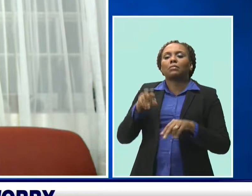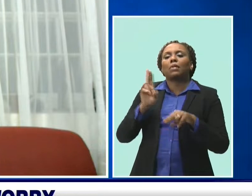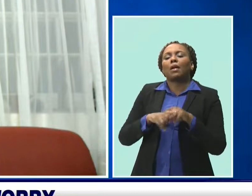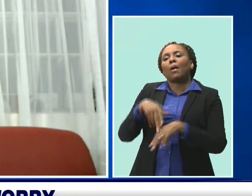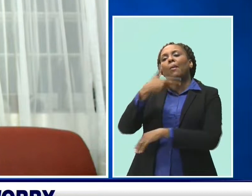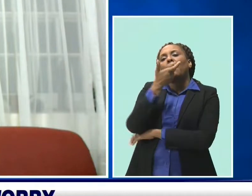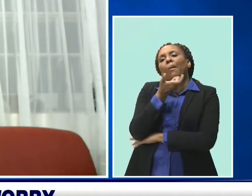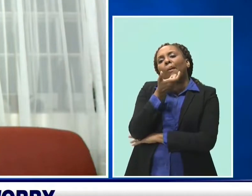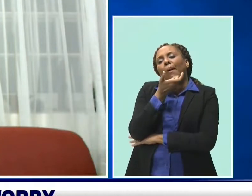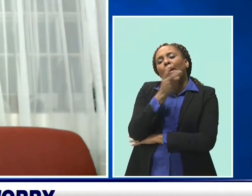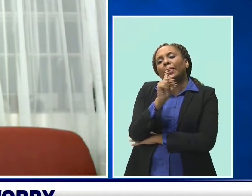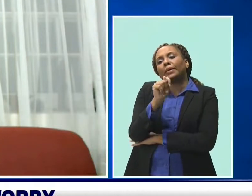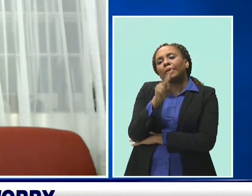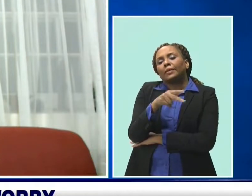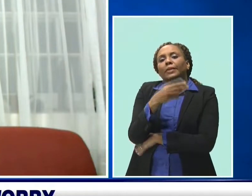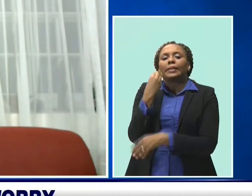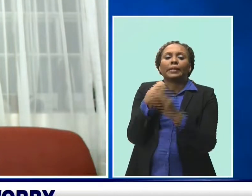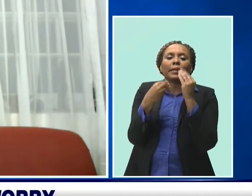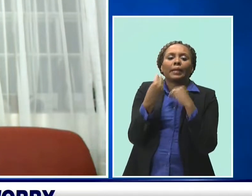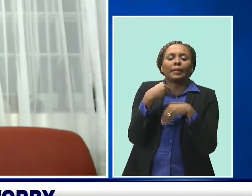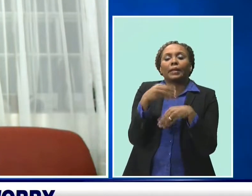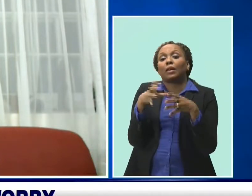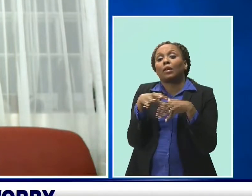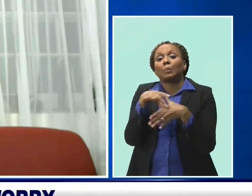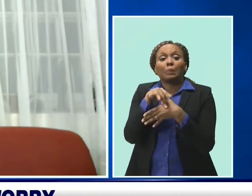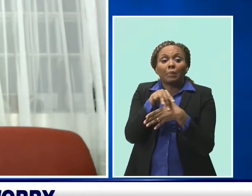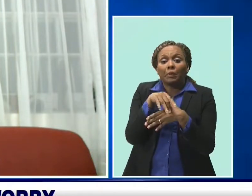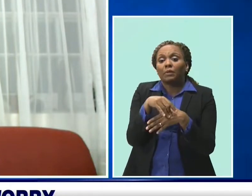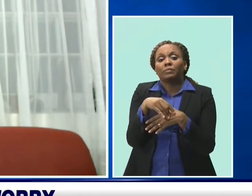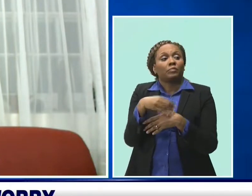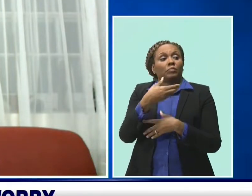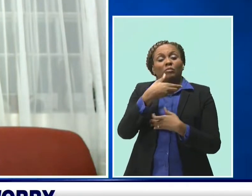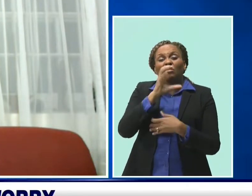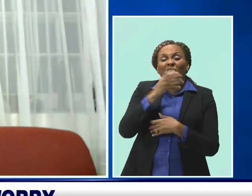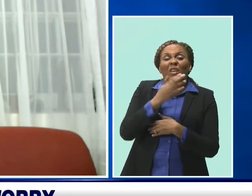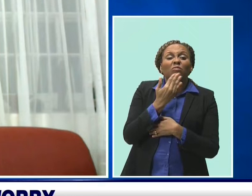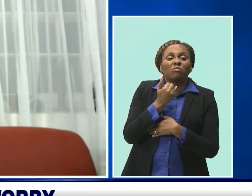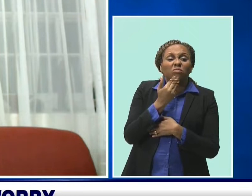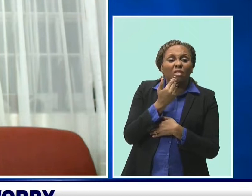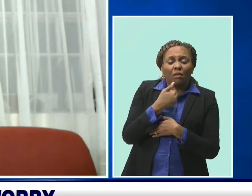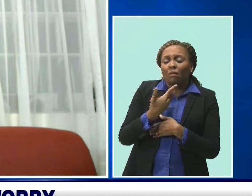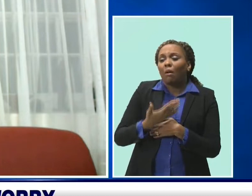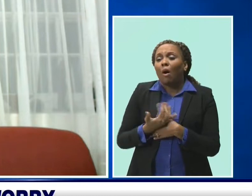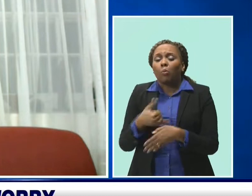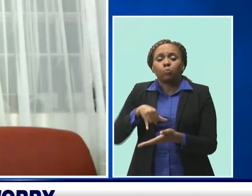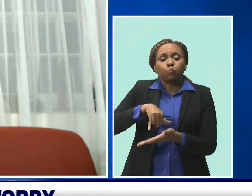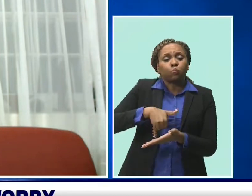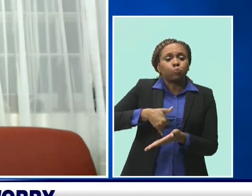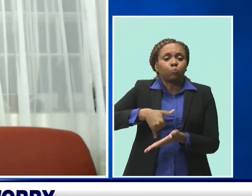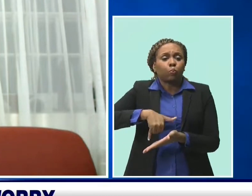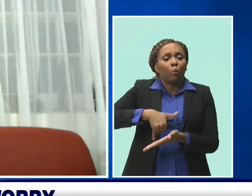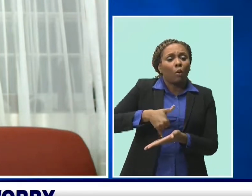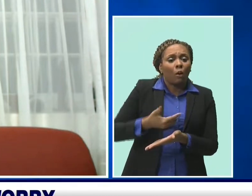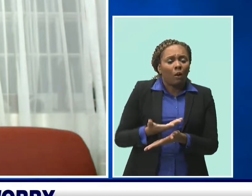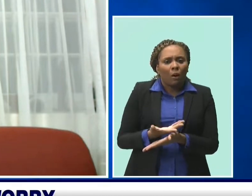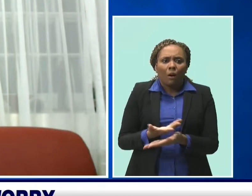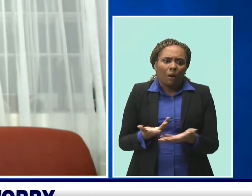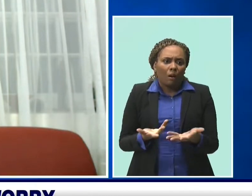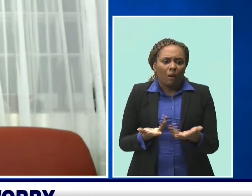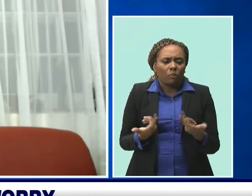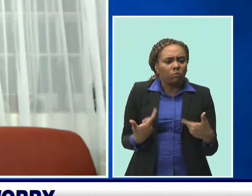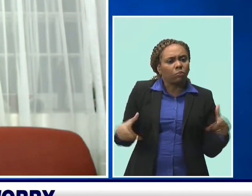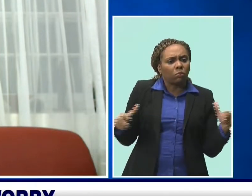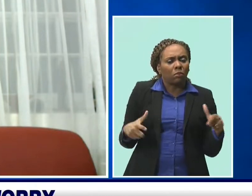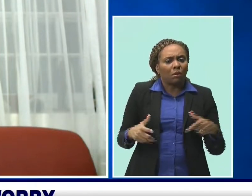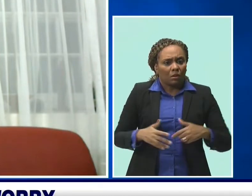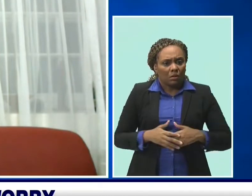and their intake of red meat and sugary drinks increased. And obesity was strongly associated. So in a